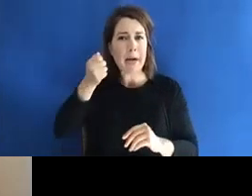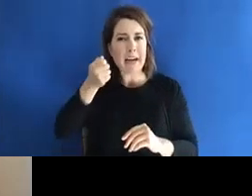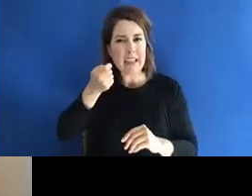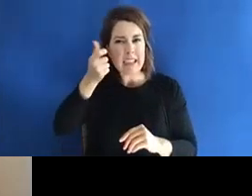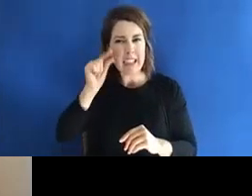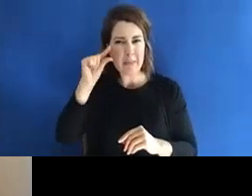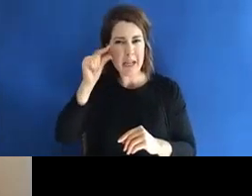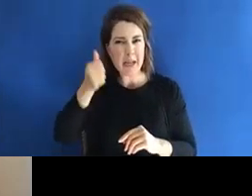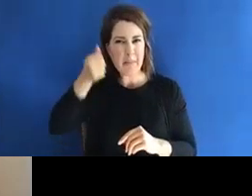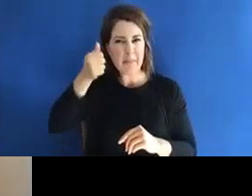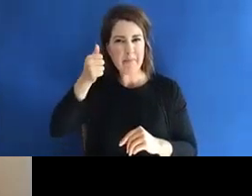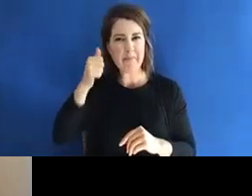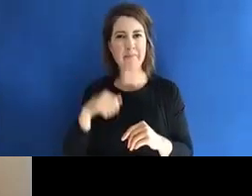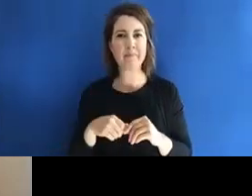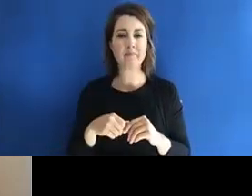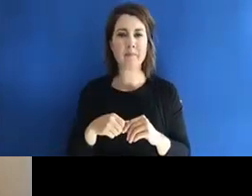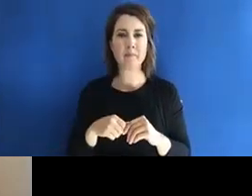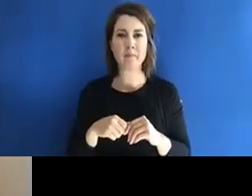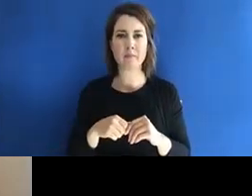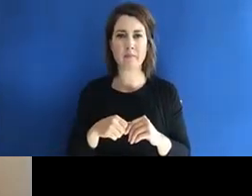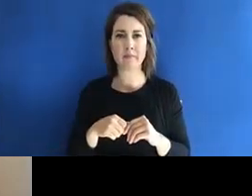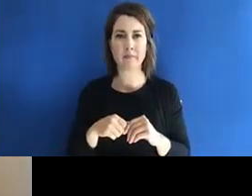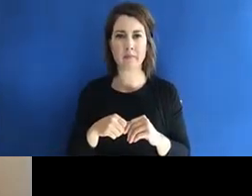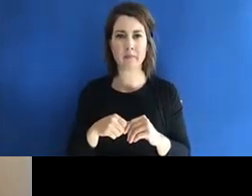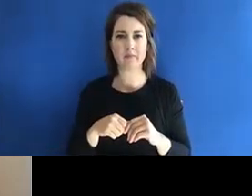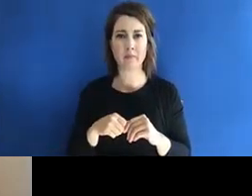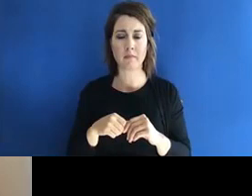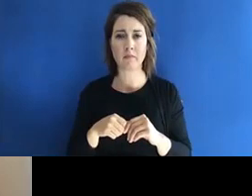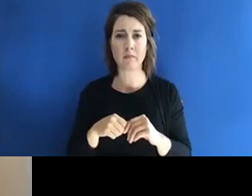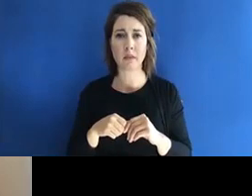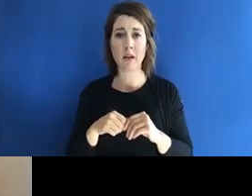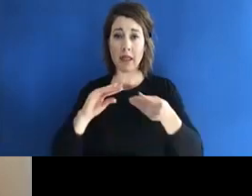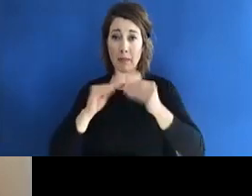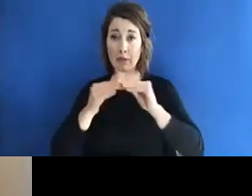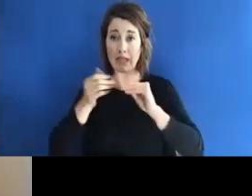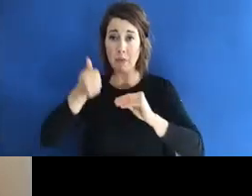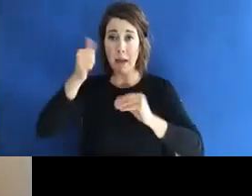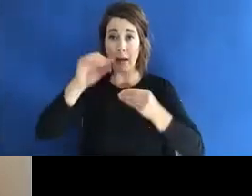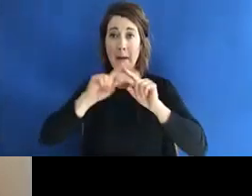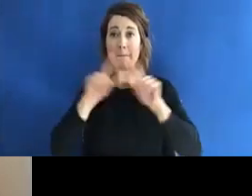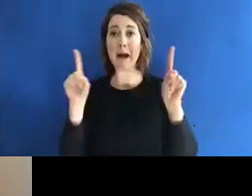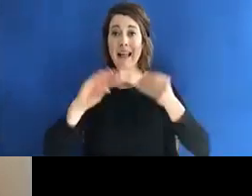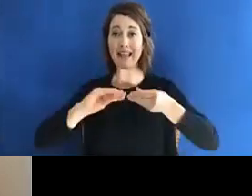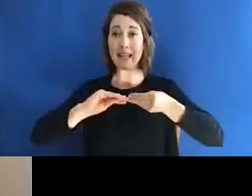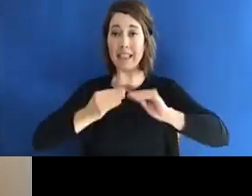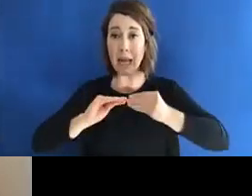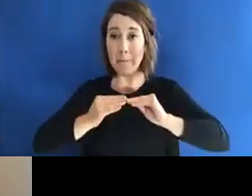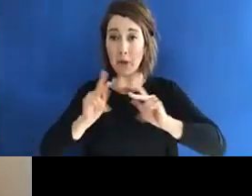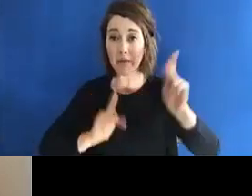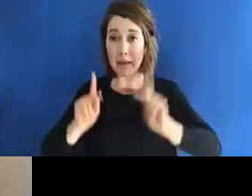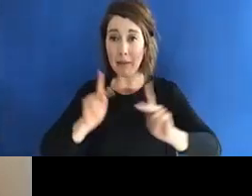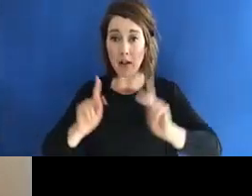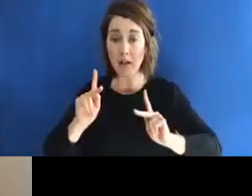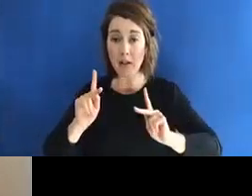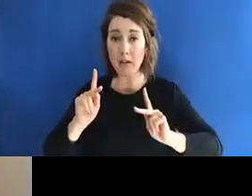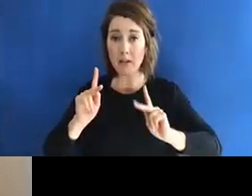to 19, whereas the number of participants employed in the second quarter after exit